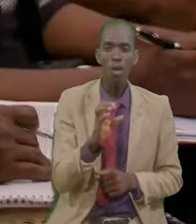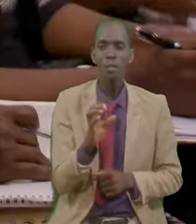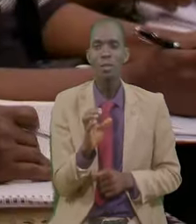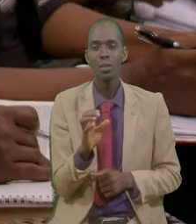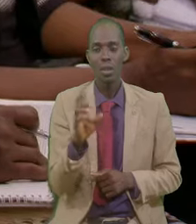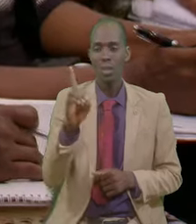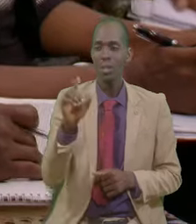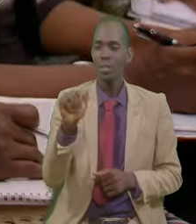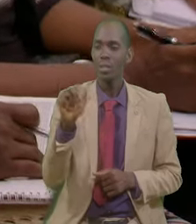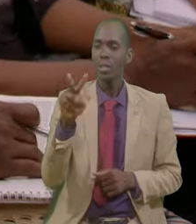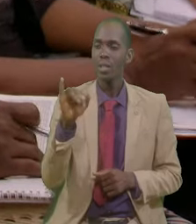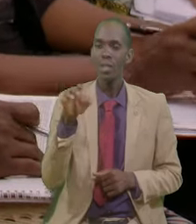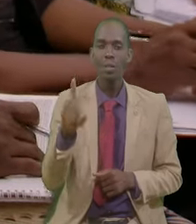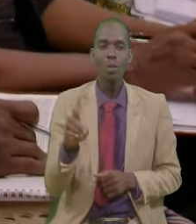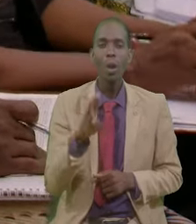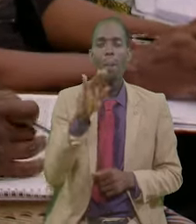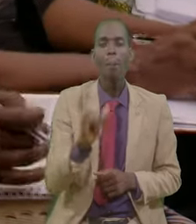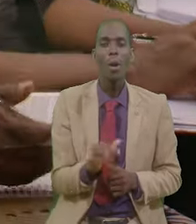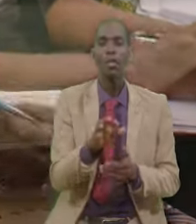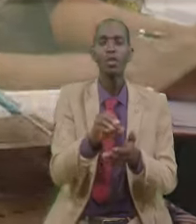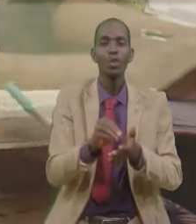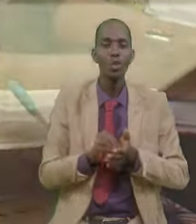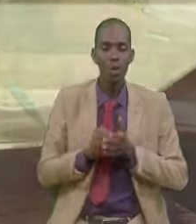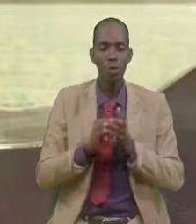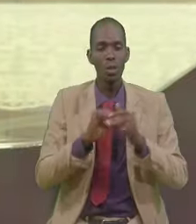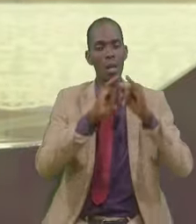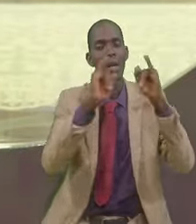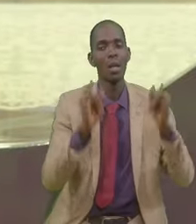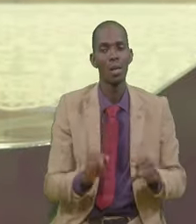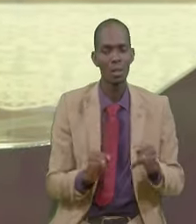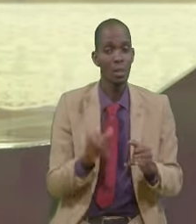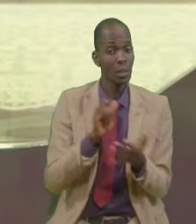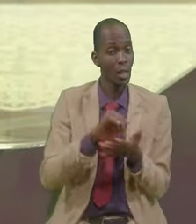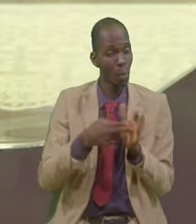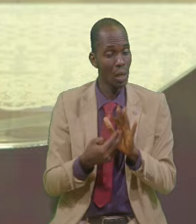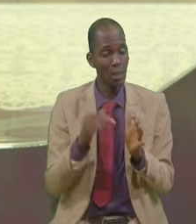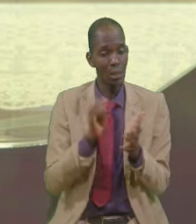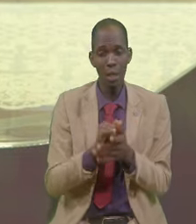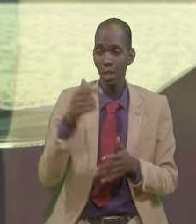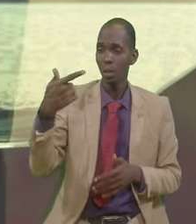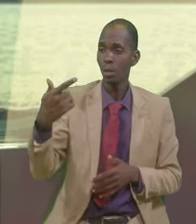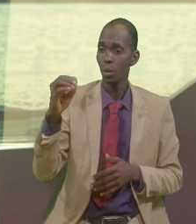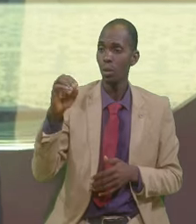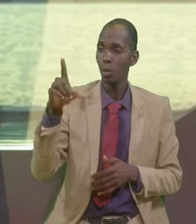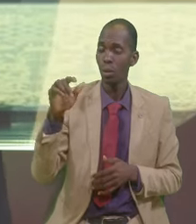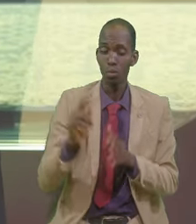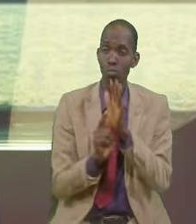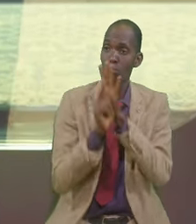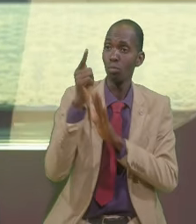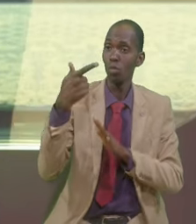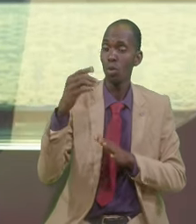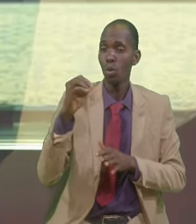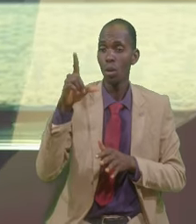his confidence. It was not his spear. It was not his arrow. It was not his armor bearer. What he was